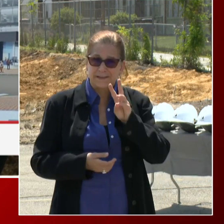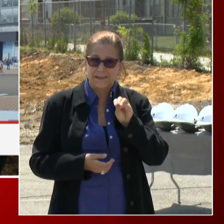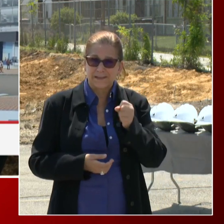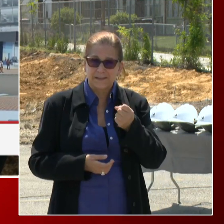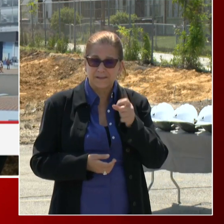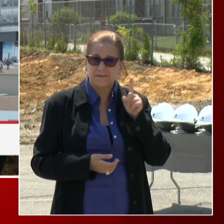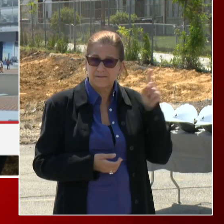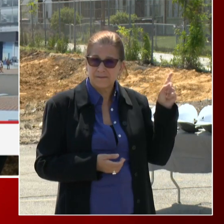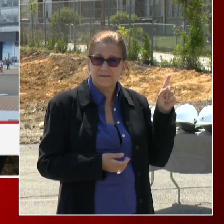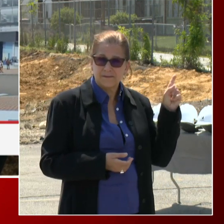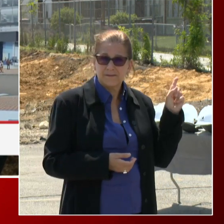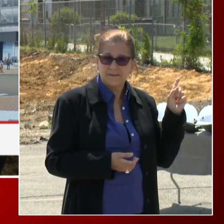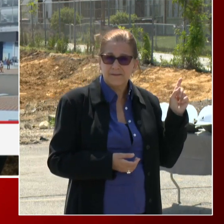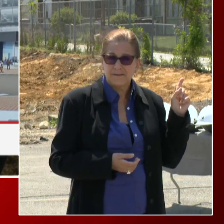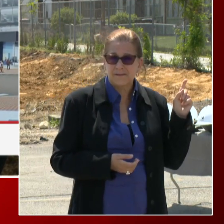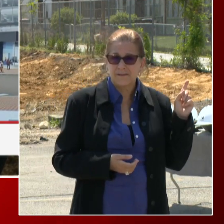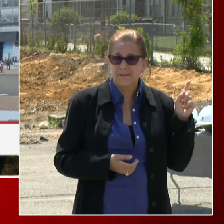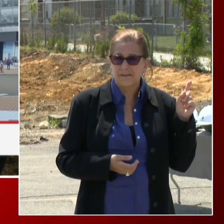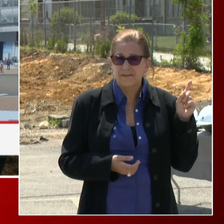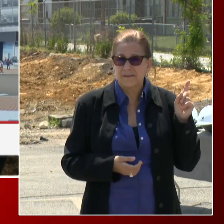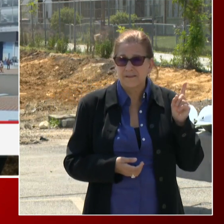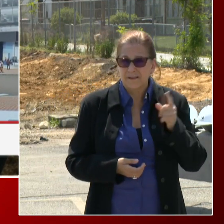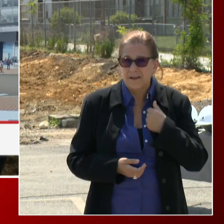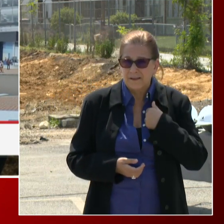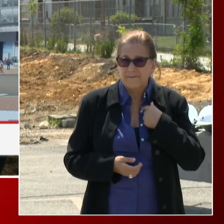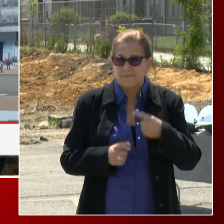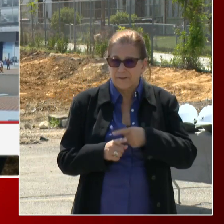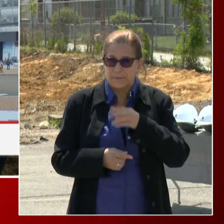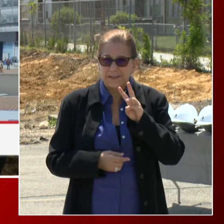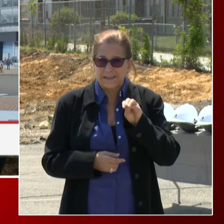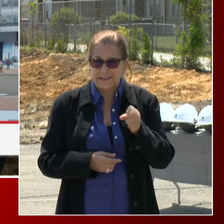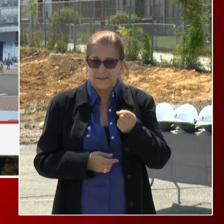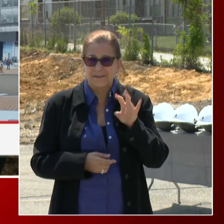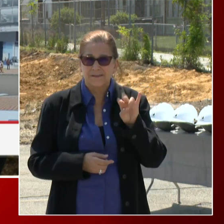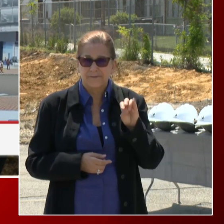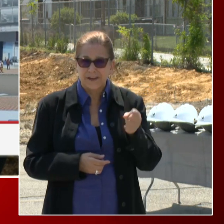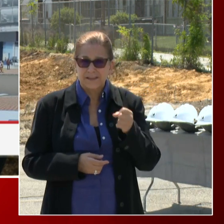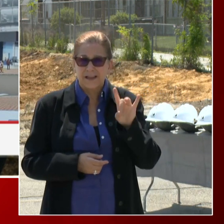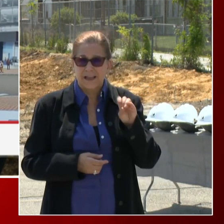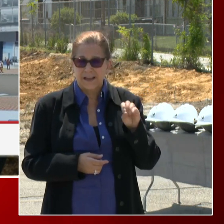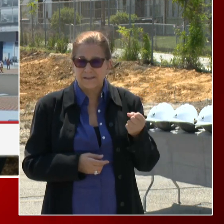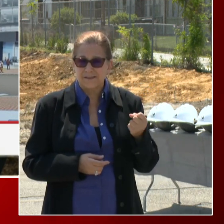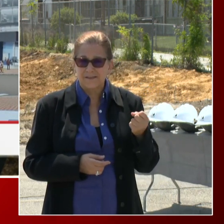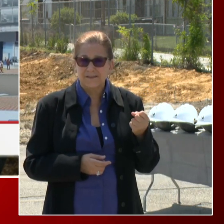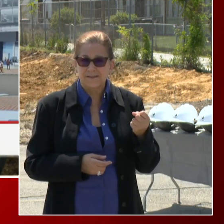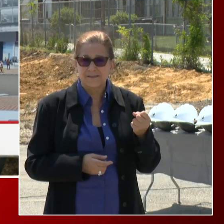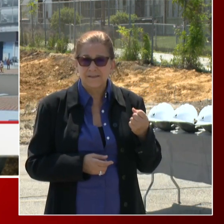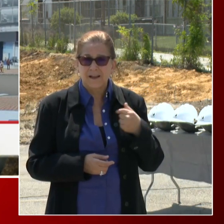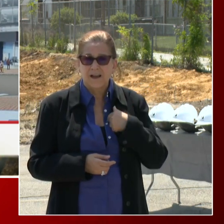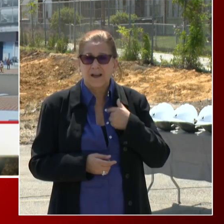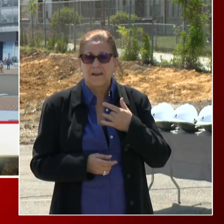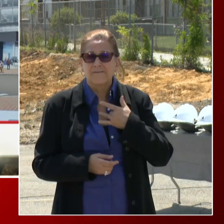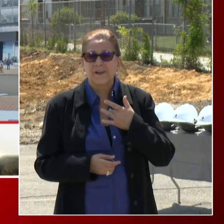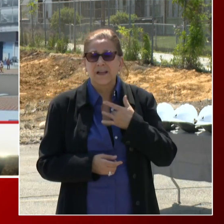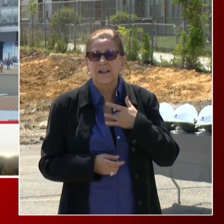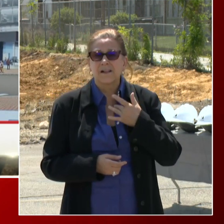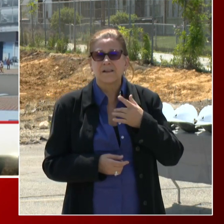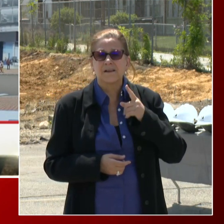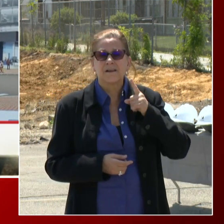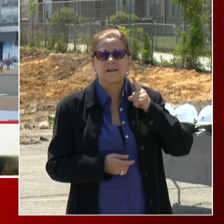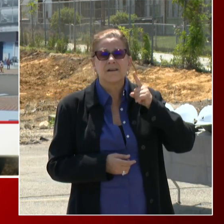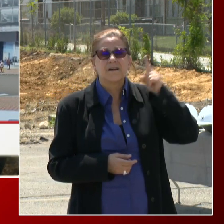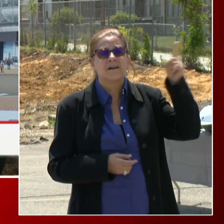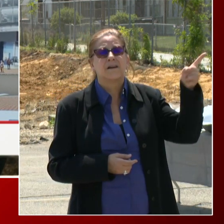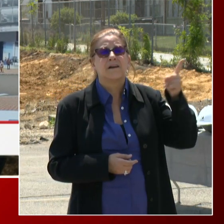the message that was given through the 60s, 70s, and 80s was that the suburbs were better and superior to the cities, and in particular the inner